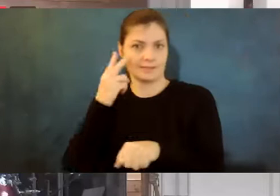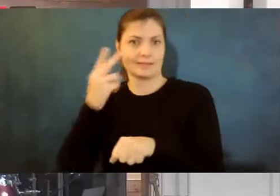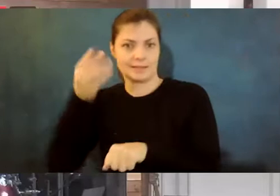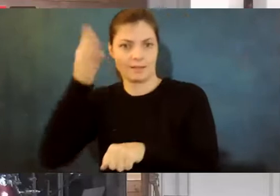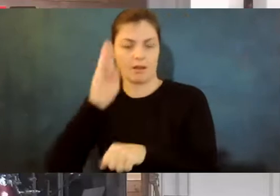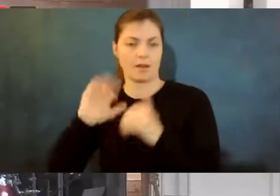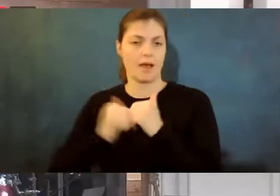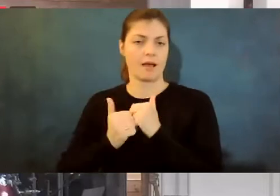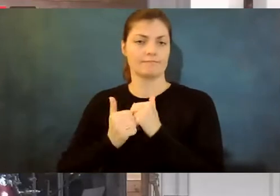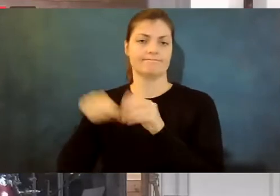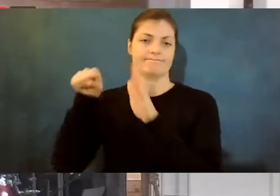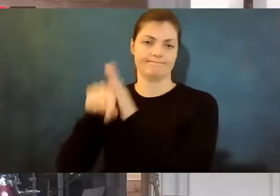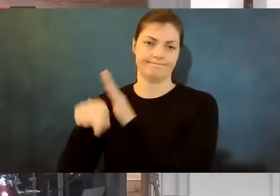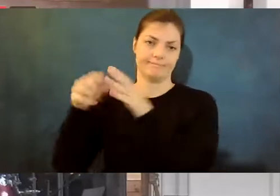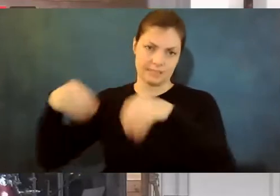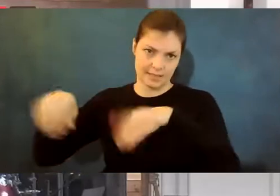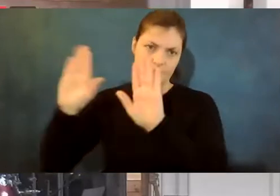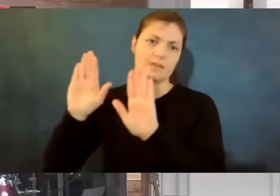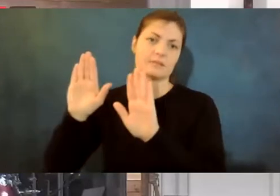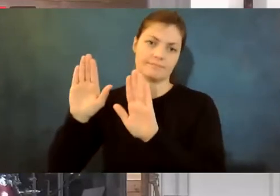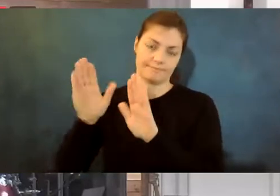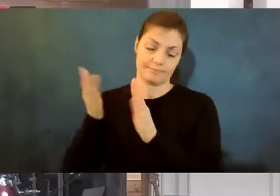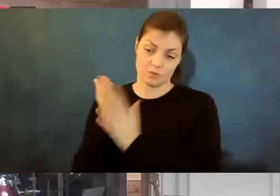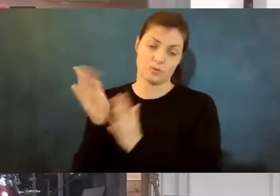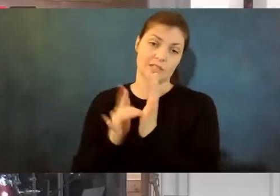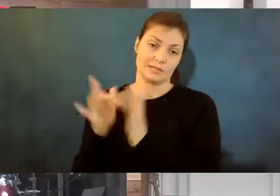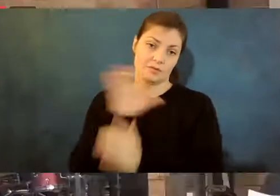the covering of Jesus Christ.